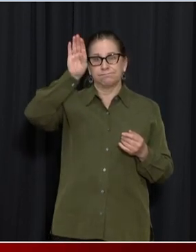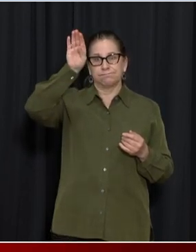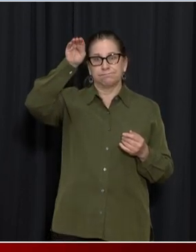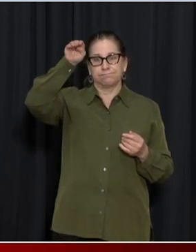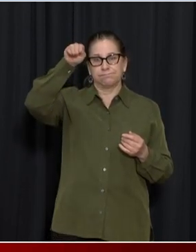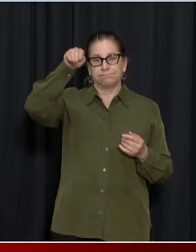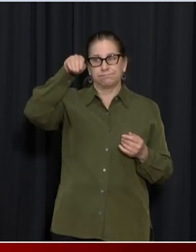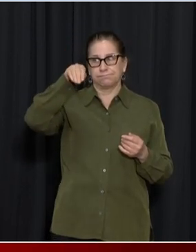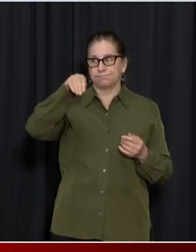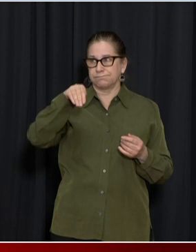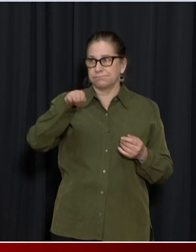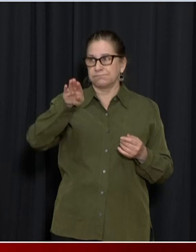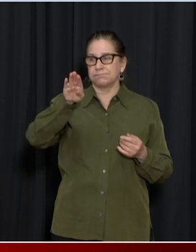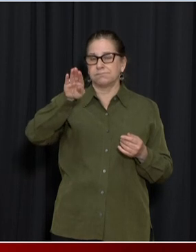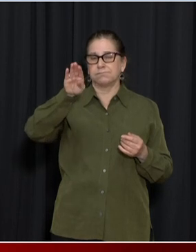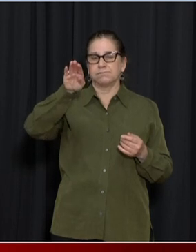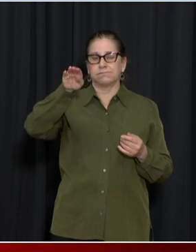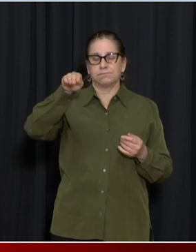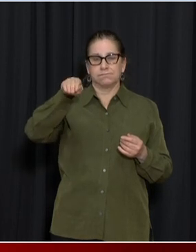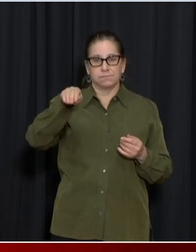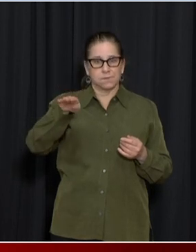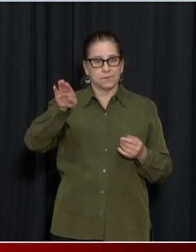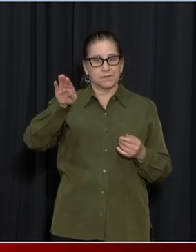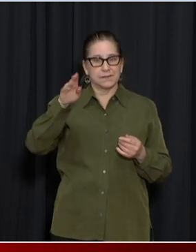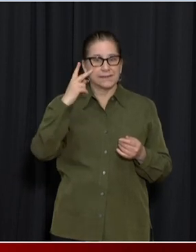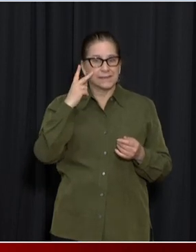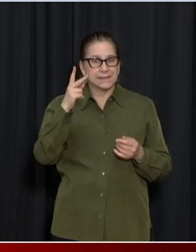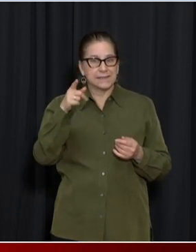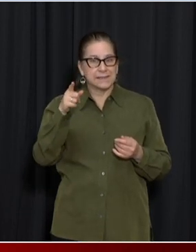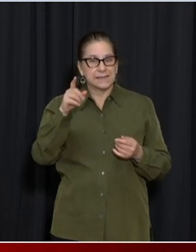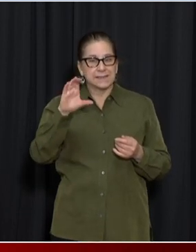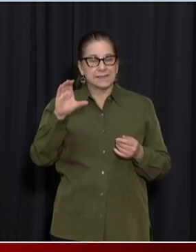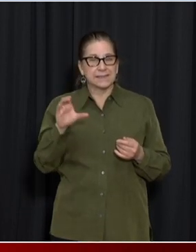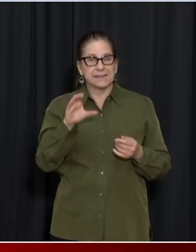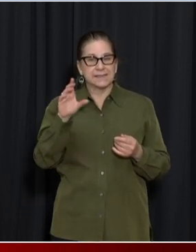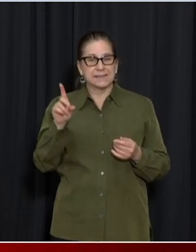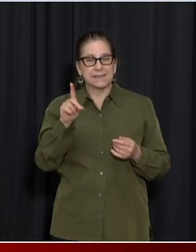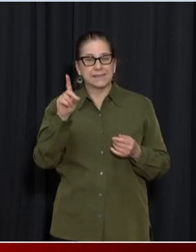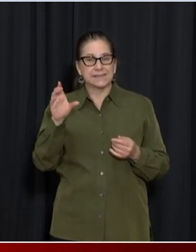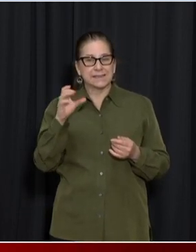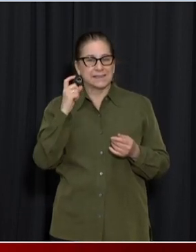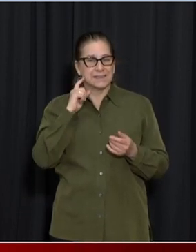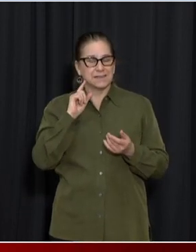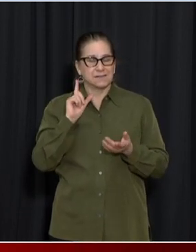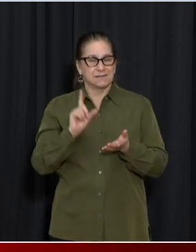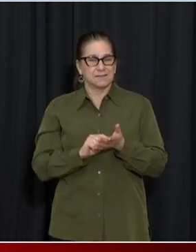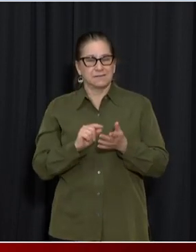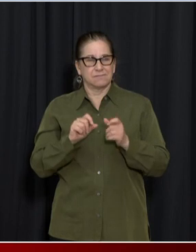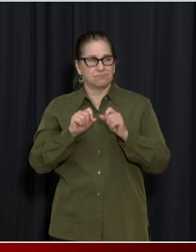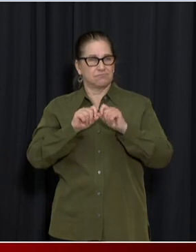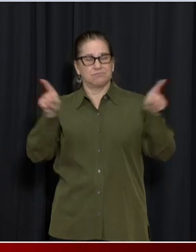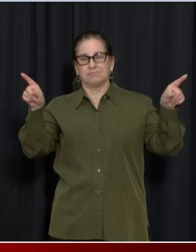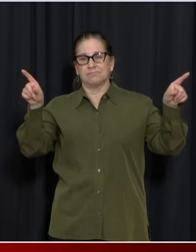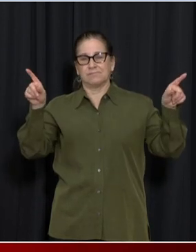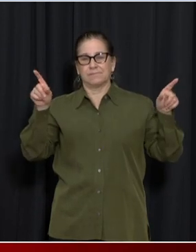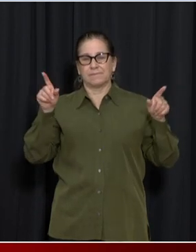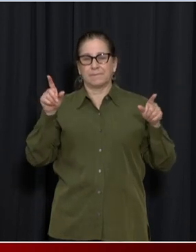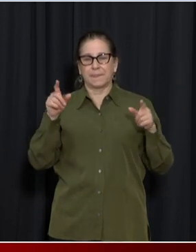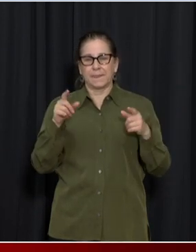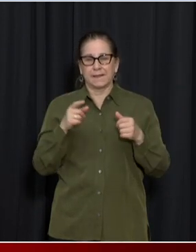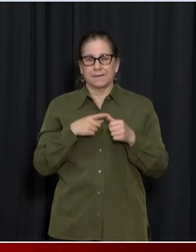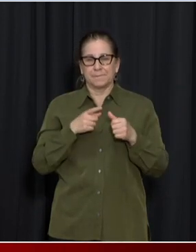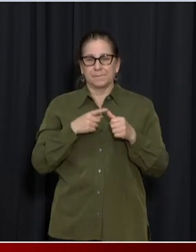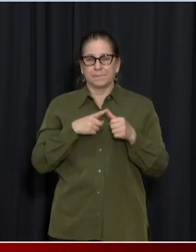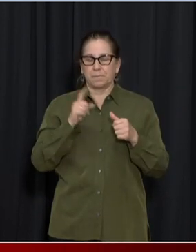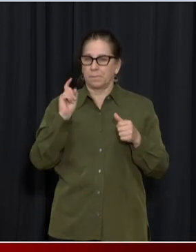now famous CDC guidance document that circulated that talks about looking at a decline in new